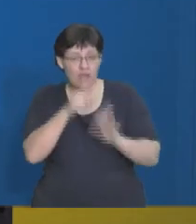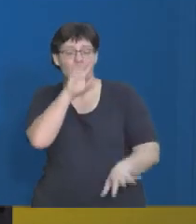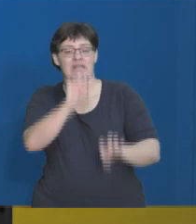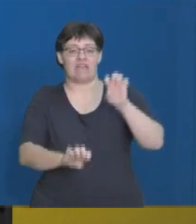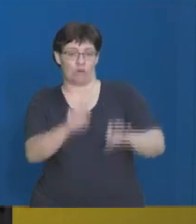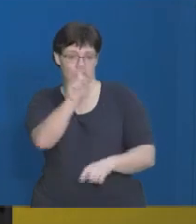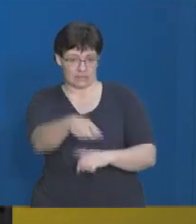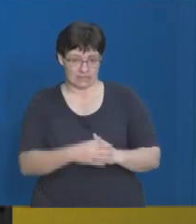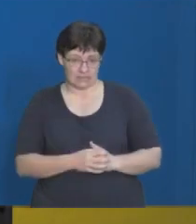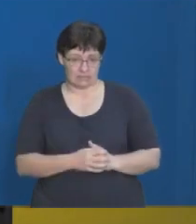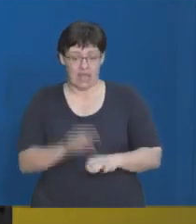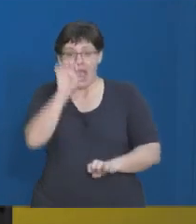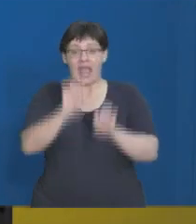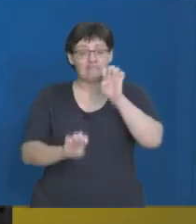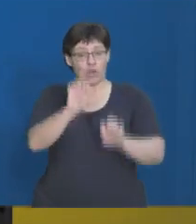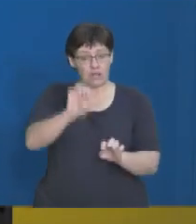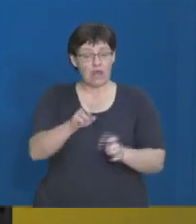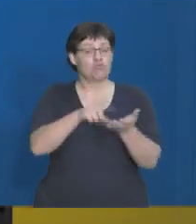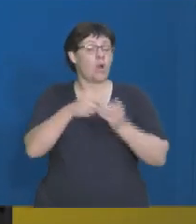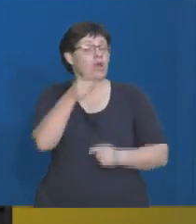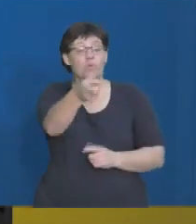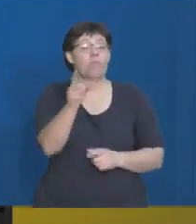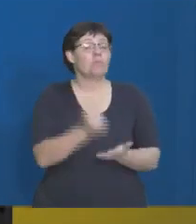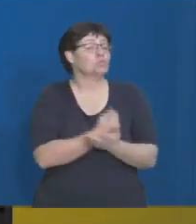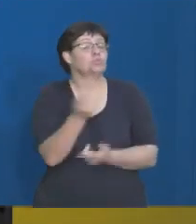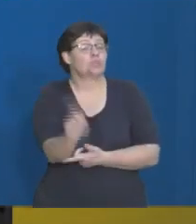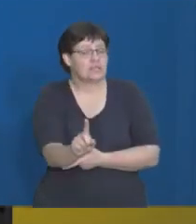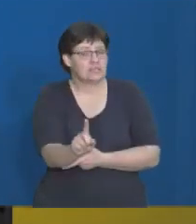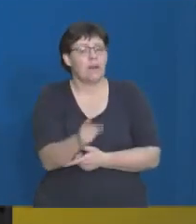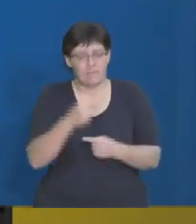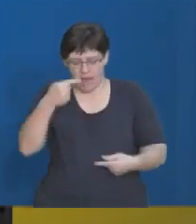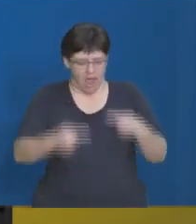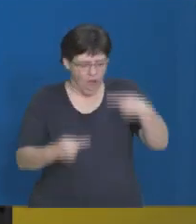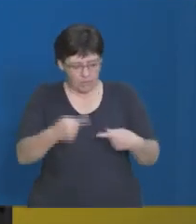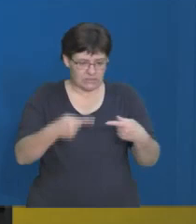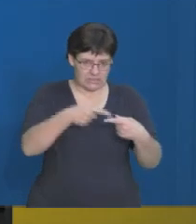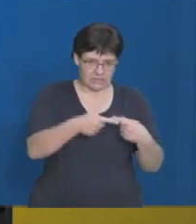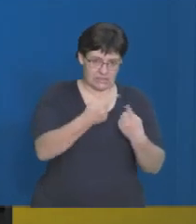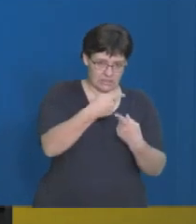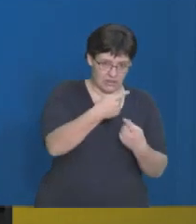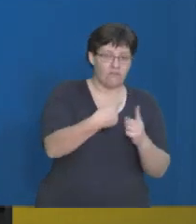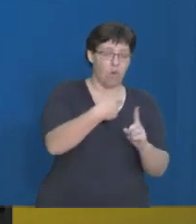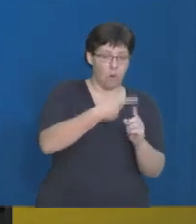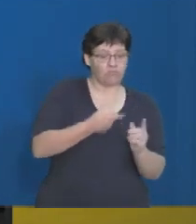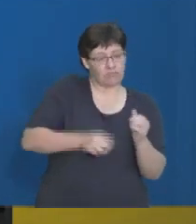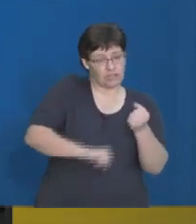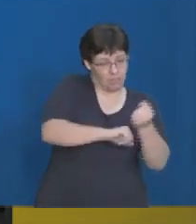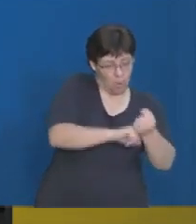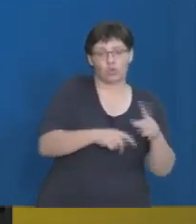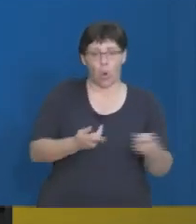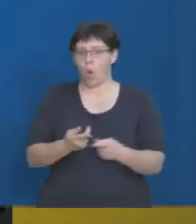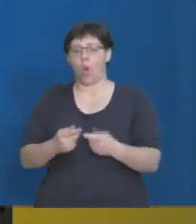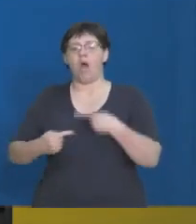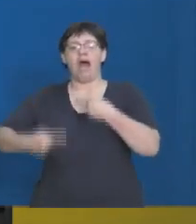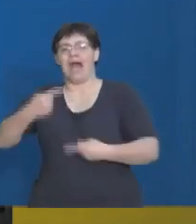evaluate. Remember, an evaluate question requires you to give arguments for and arguments against. So in the conclusion